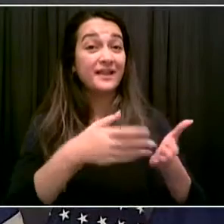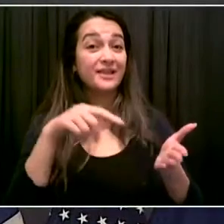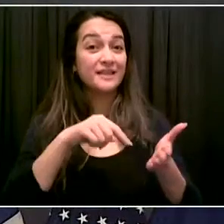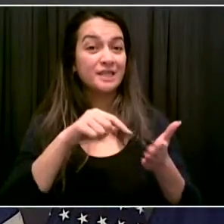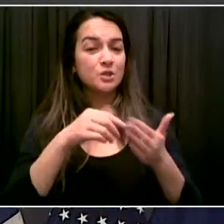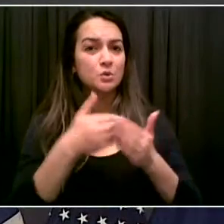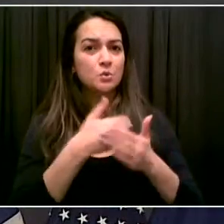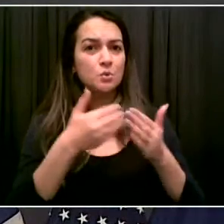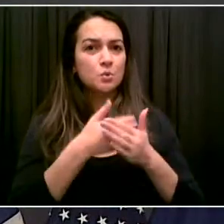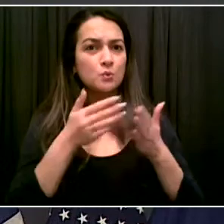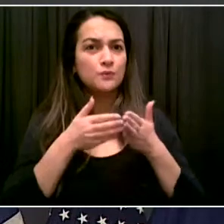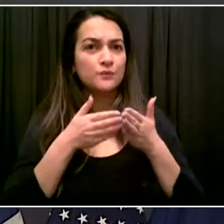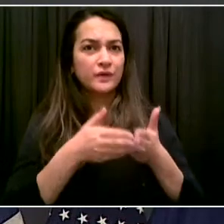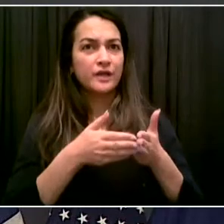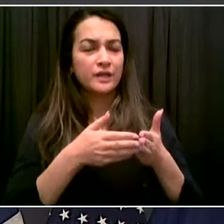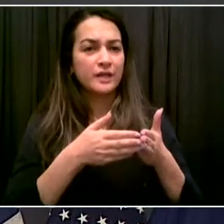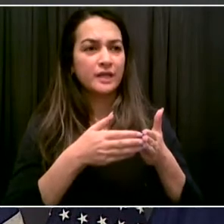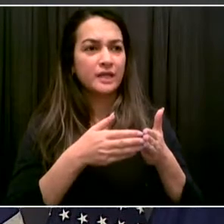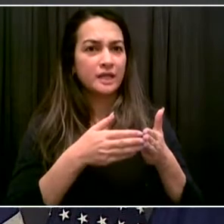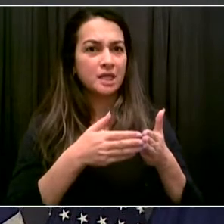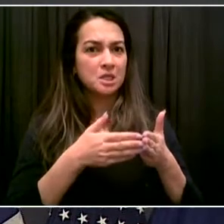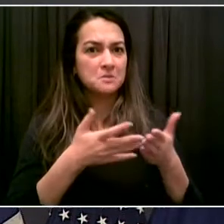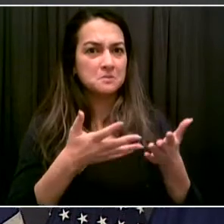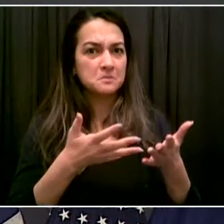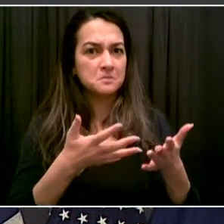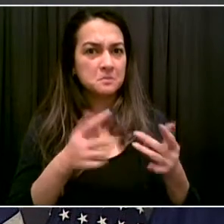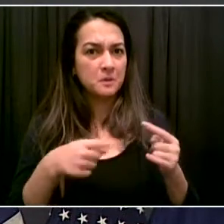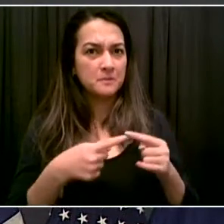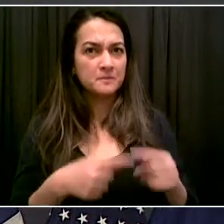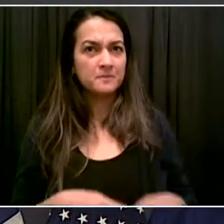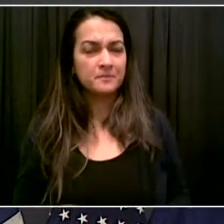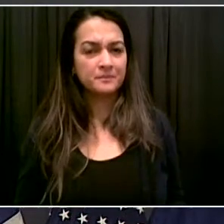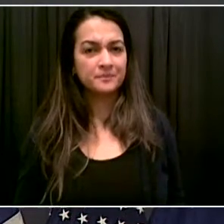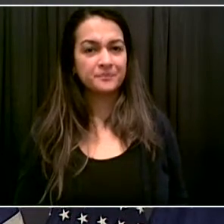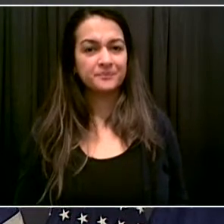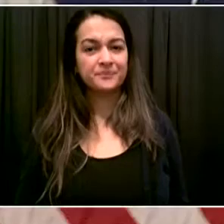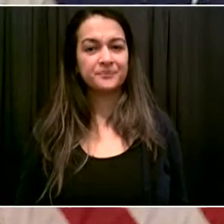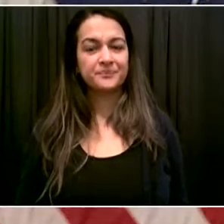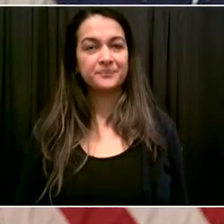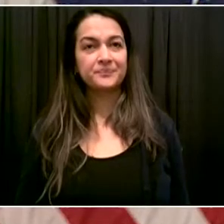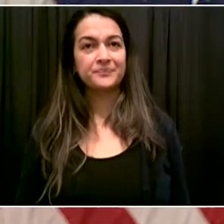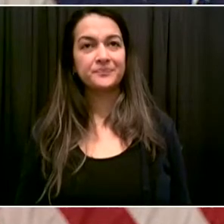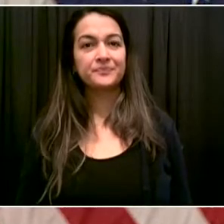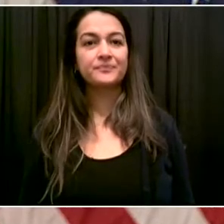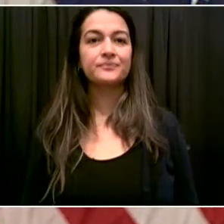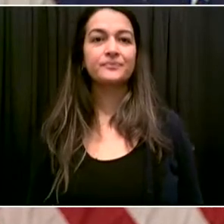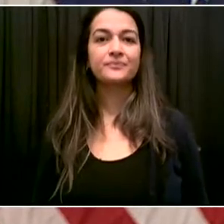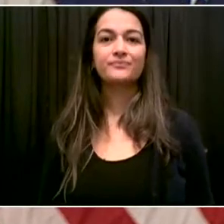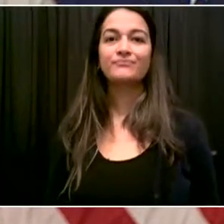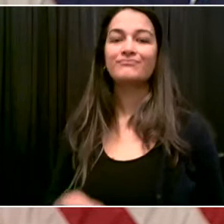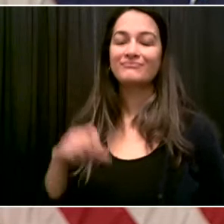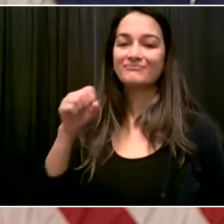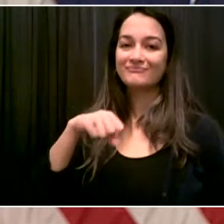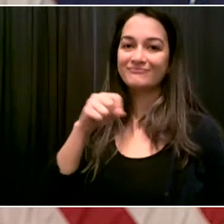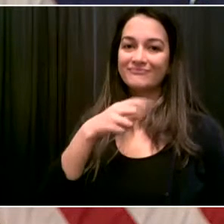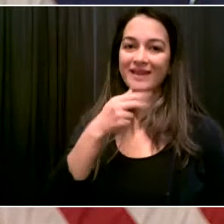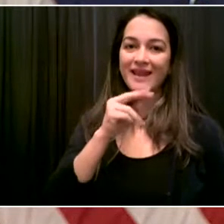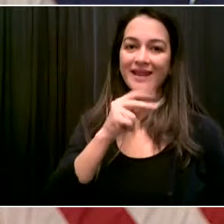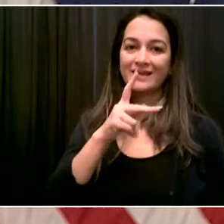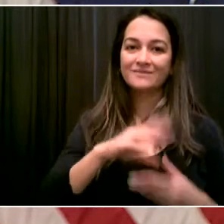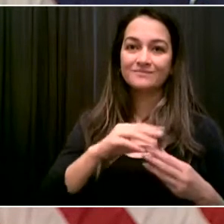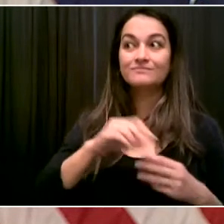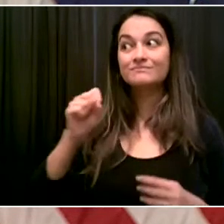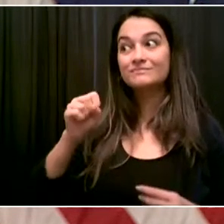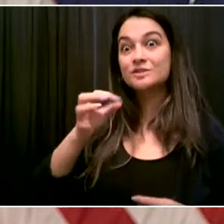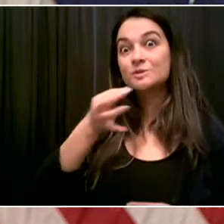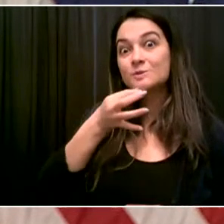answer is soon. Tell me, Hank. Soon. We were having exactly that conversation yesterday, and we are trying to